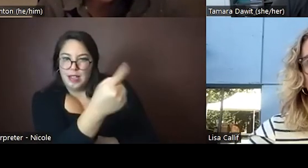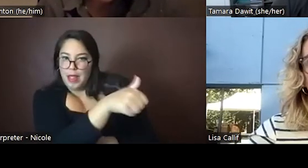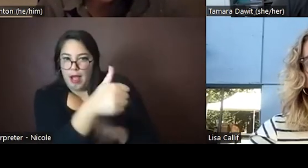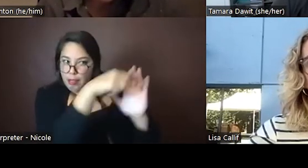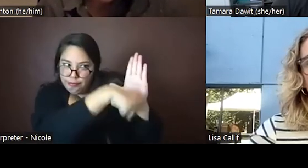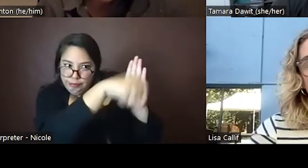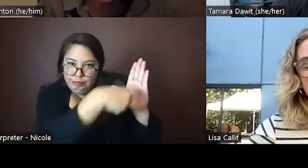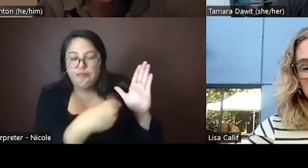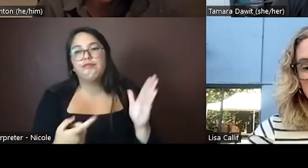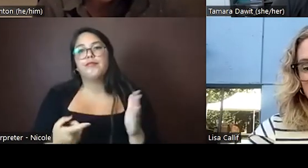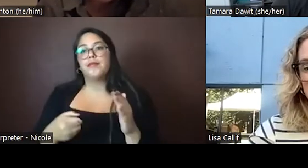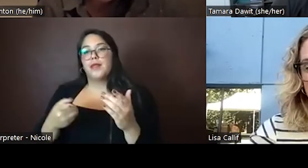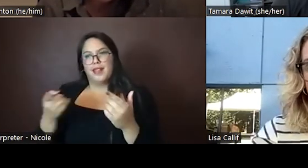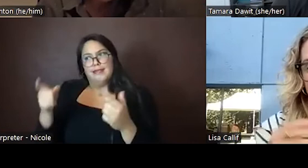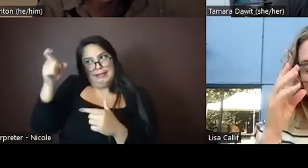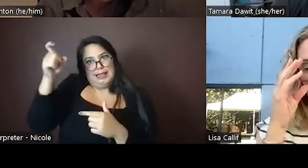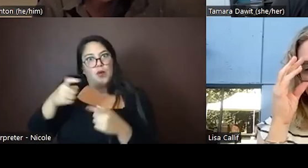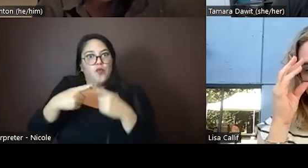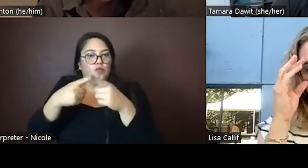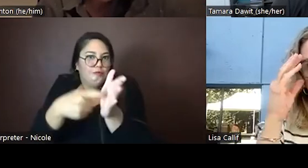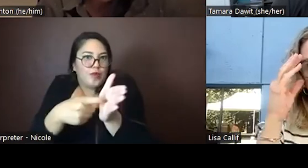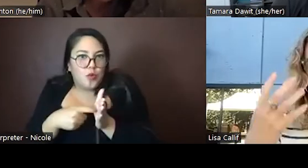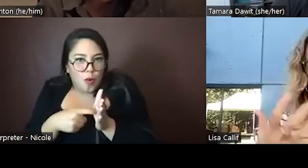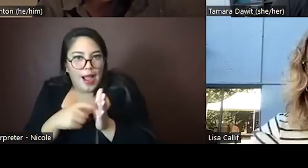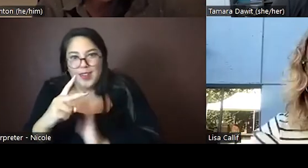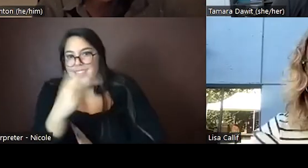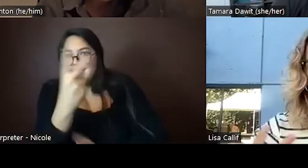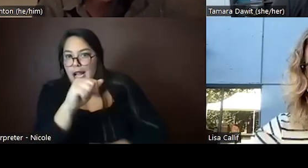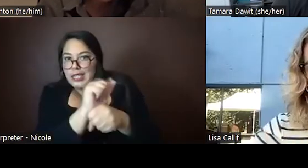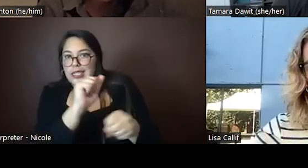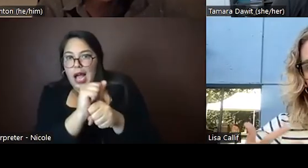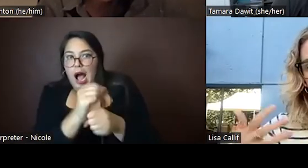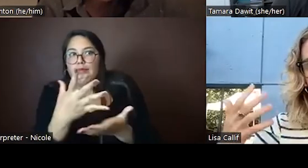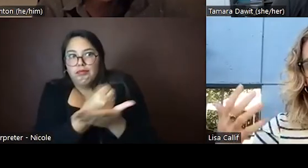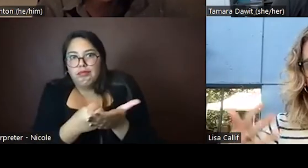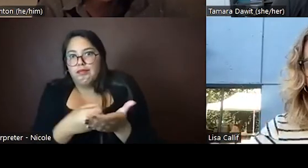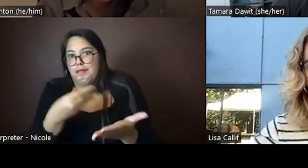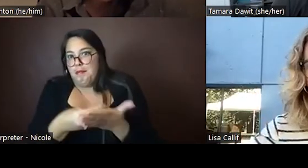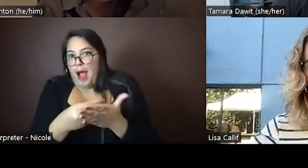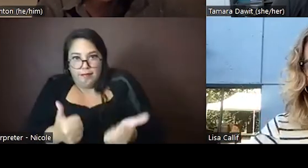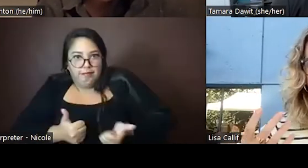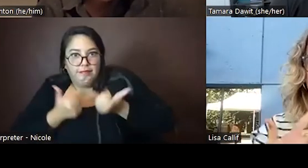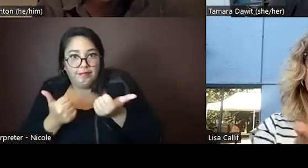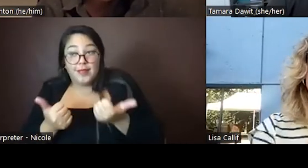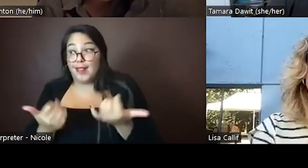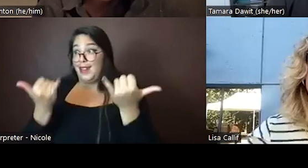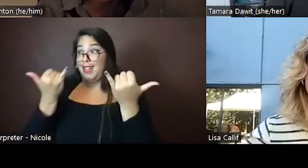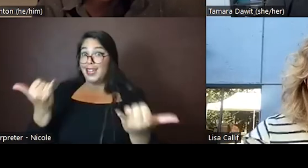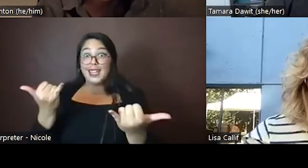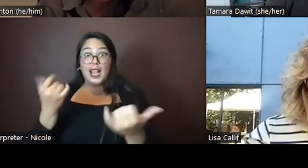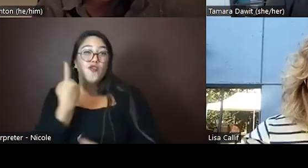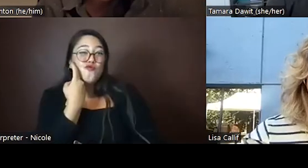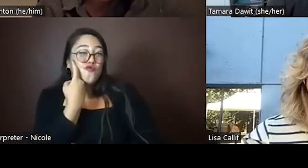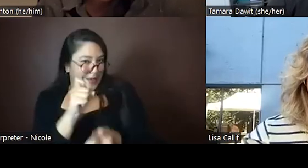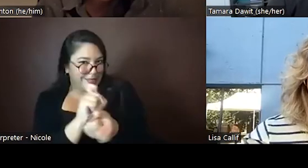now it's kind of a nice thing that they can now be documentary filmmakers full time, and sometimes do a